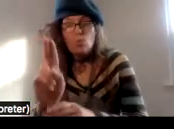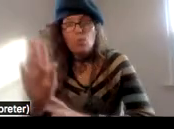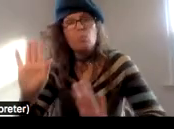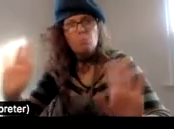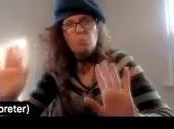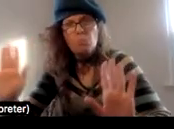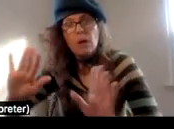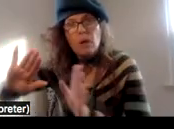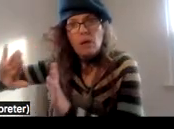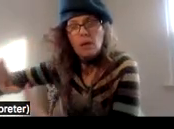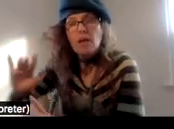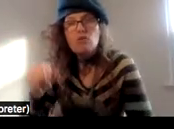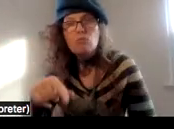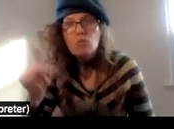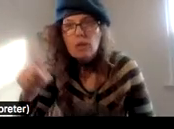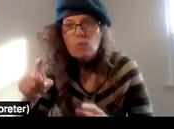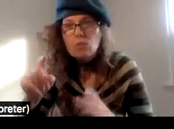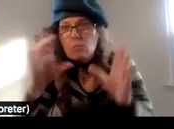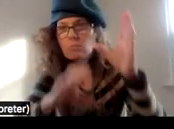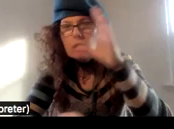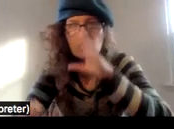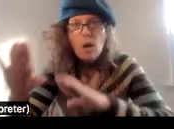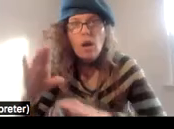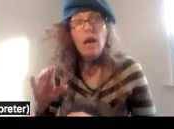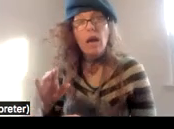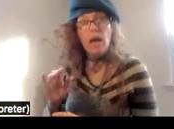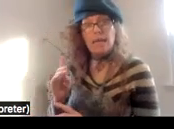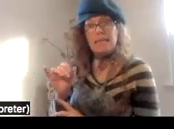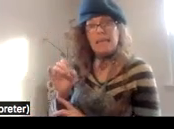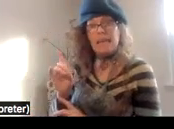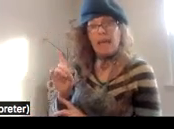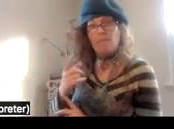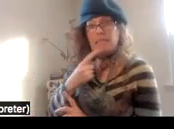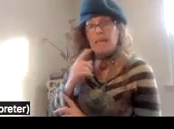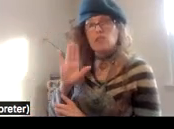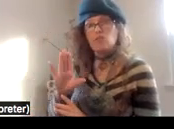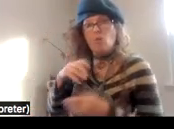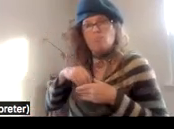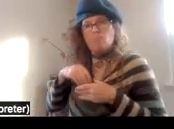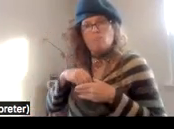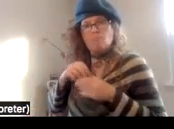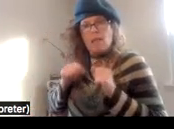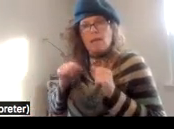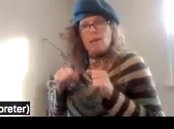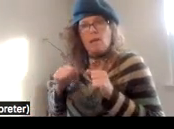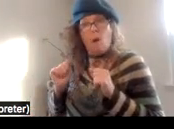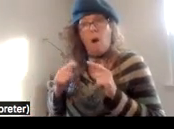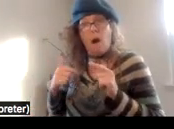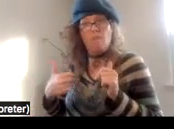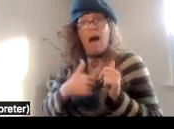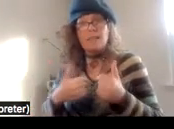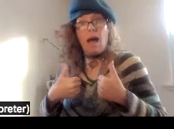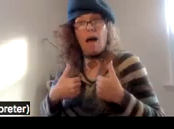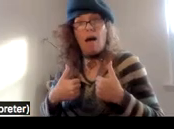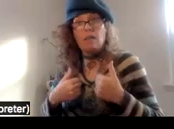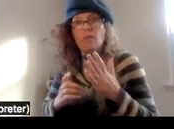and expand your innate abilities that all of us have but don't know how to develop